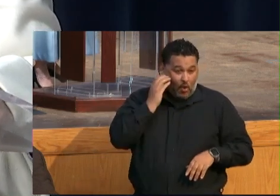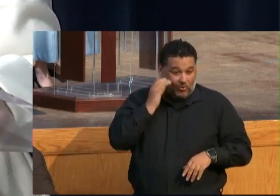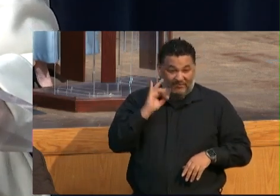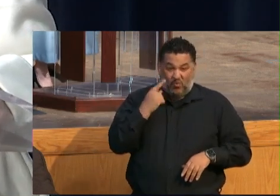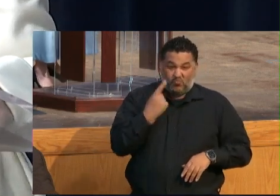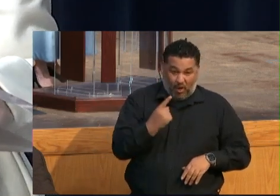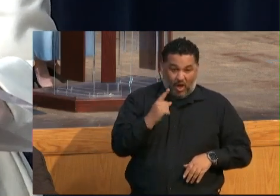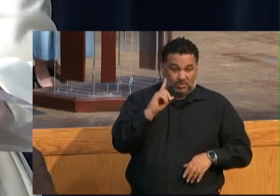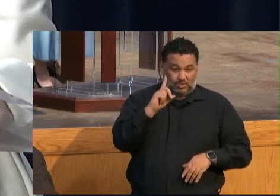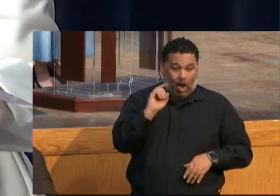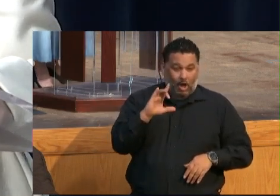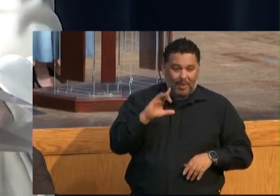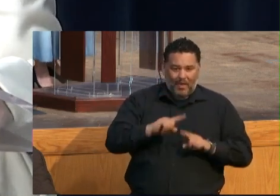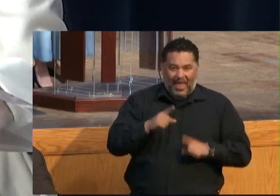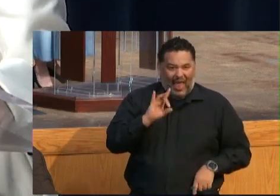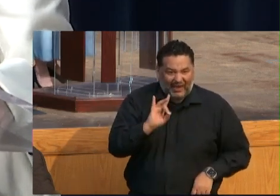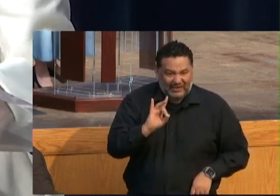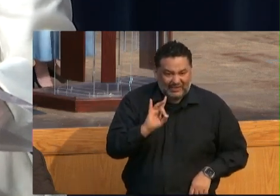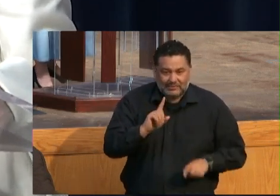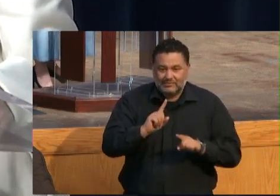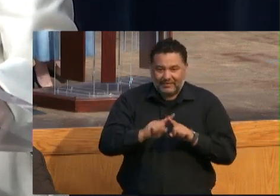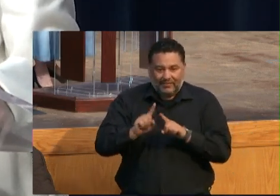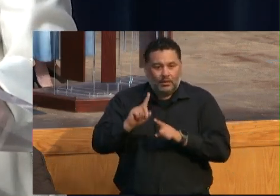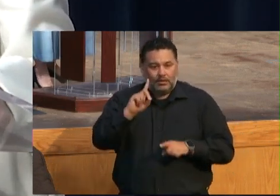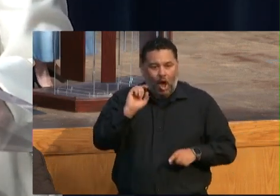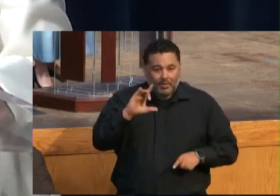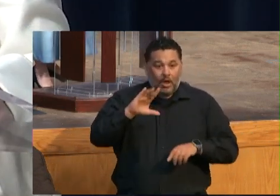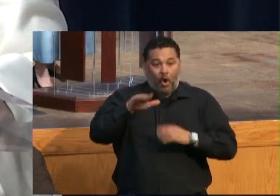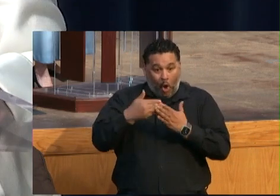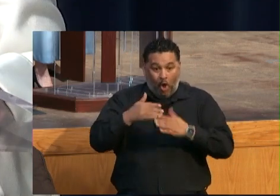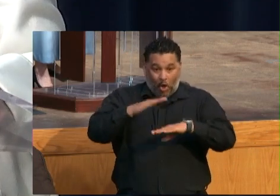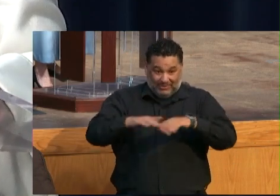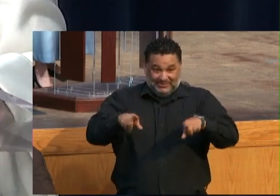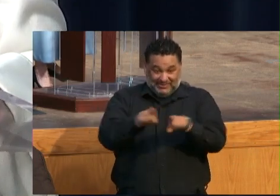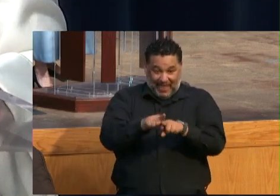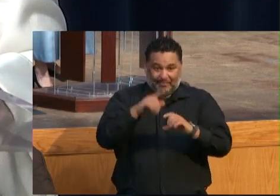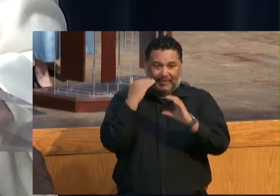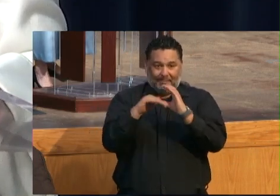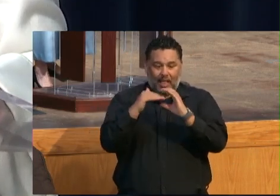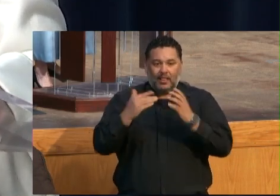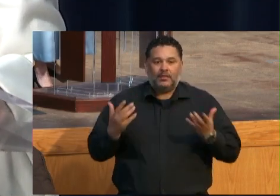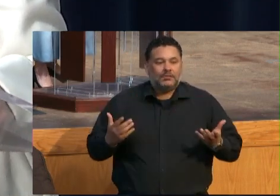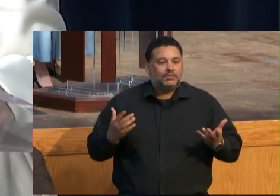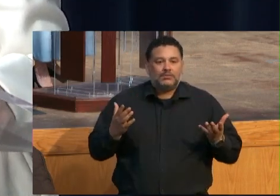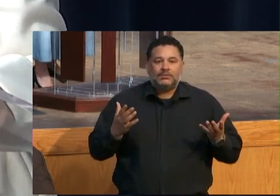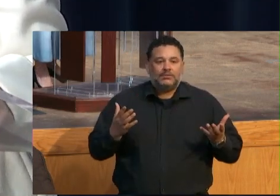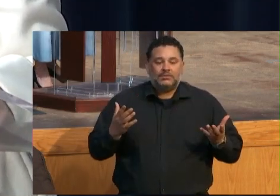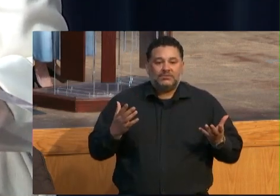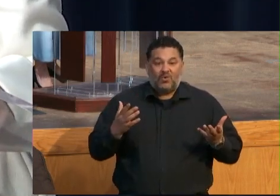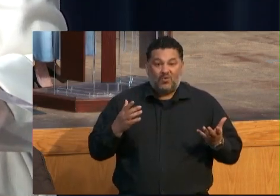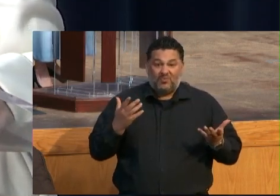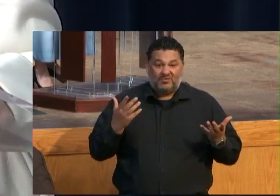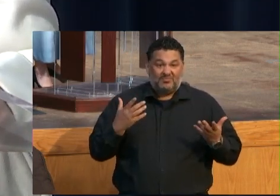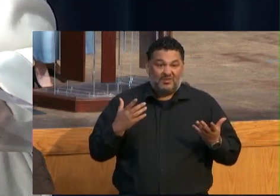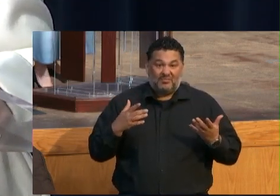there are 8, and they're all on the same email. So basically, it took me like an hour to